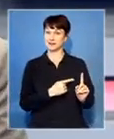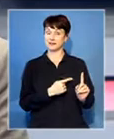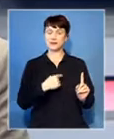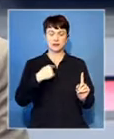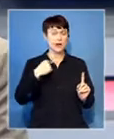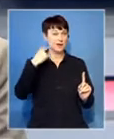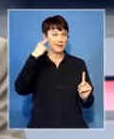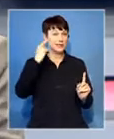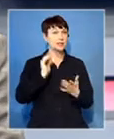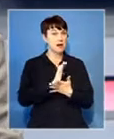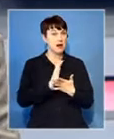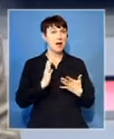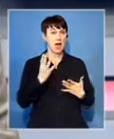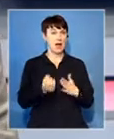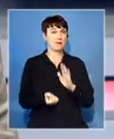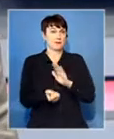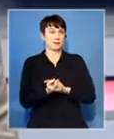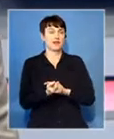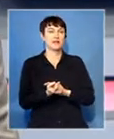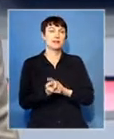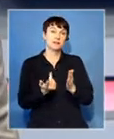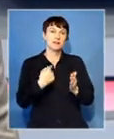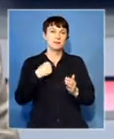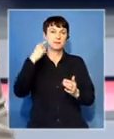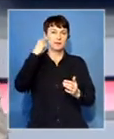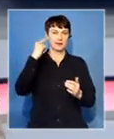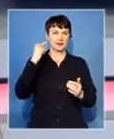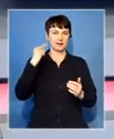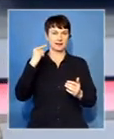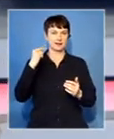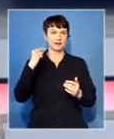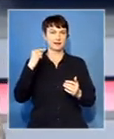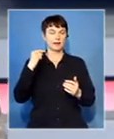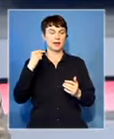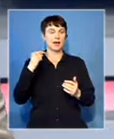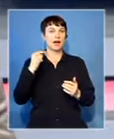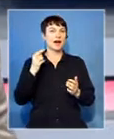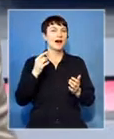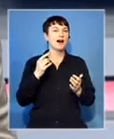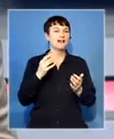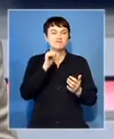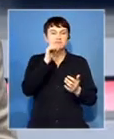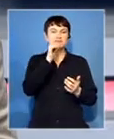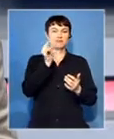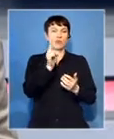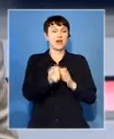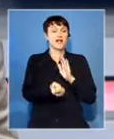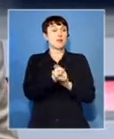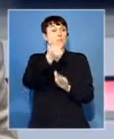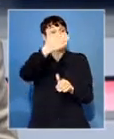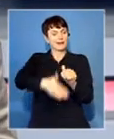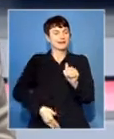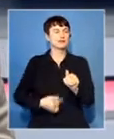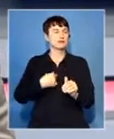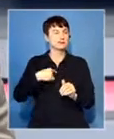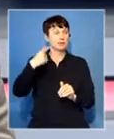There were moments, and I think, in spite of what comes out of this at the end of it all, I think